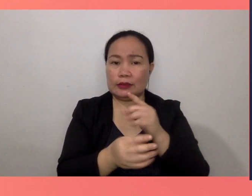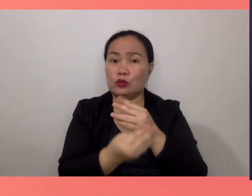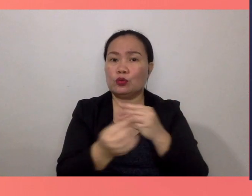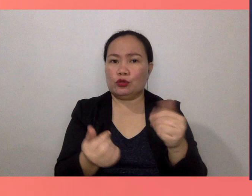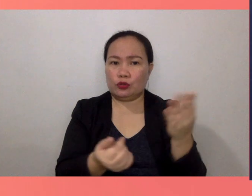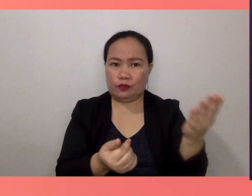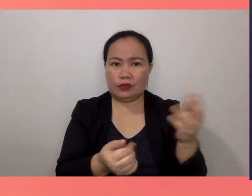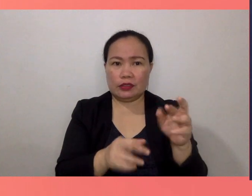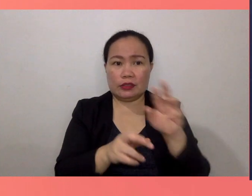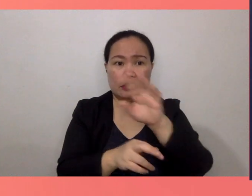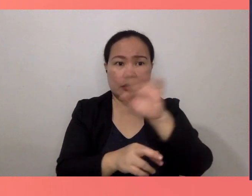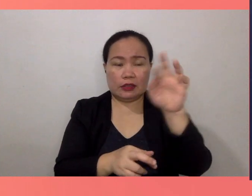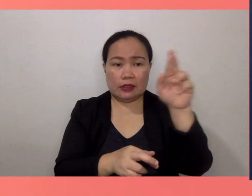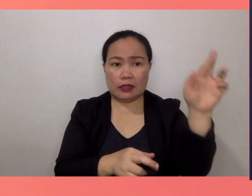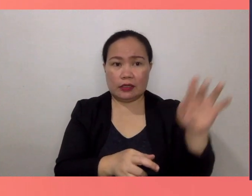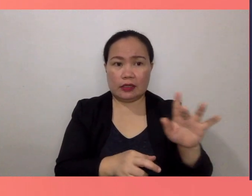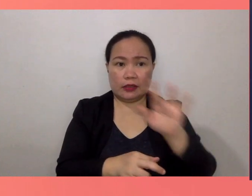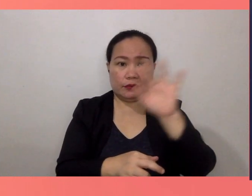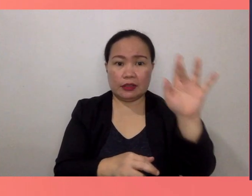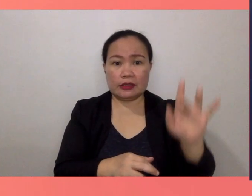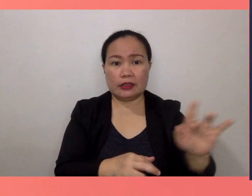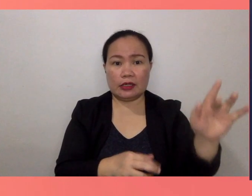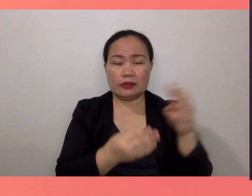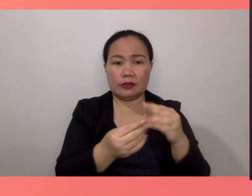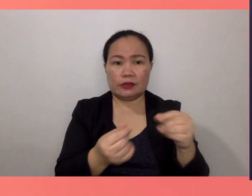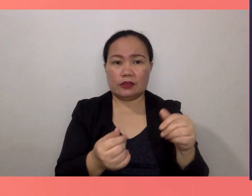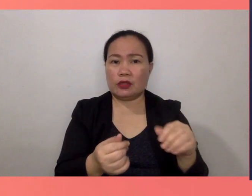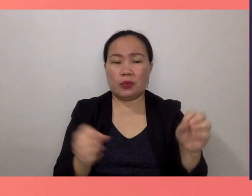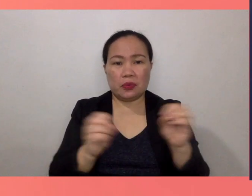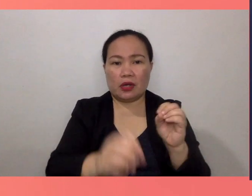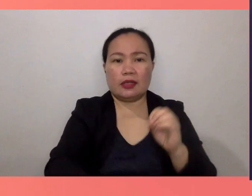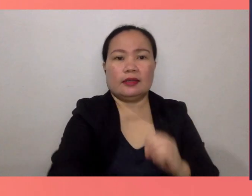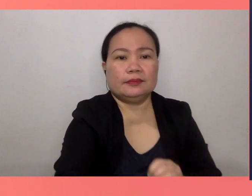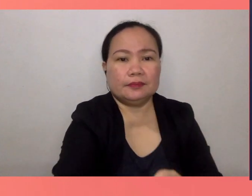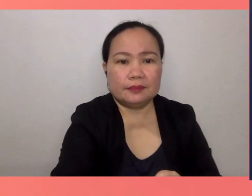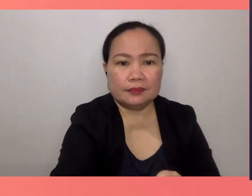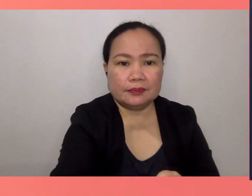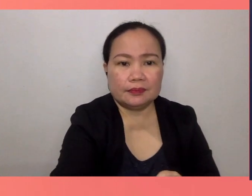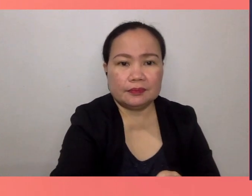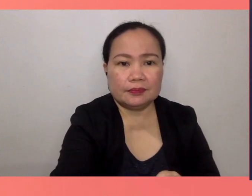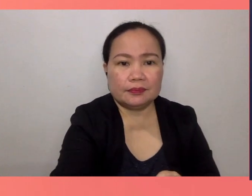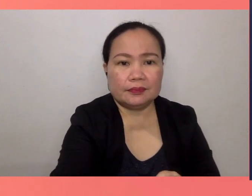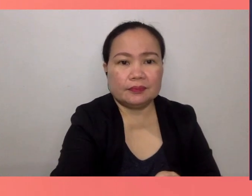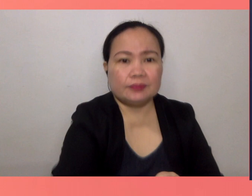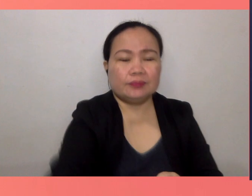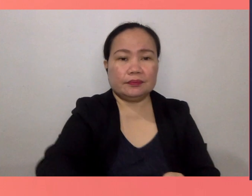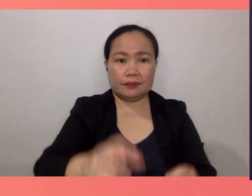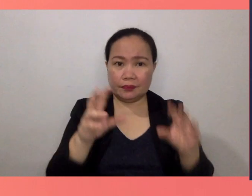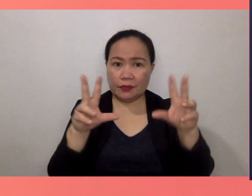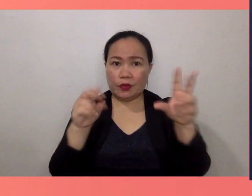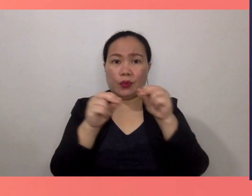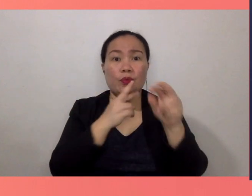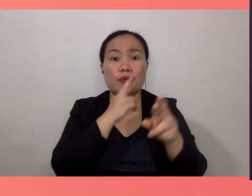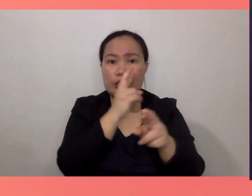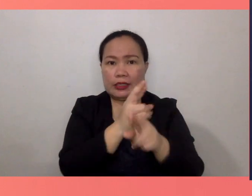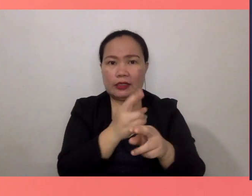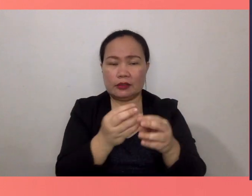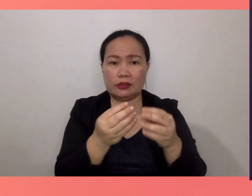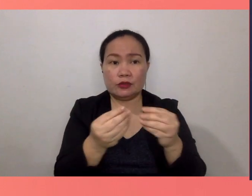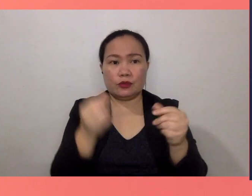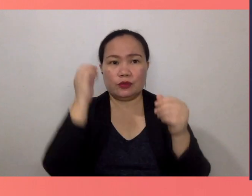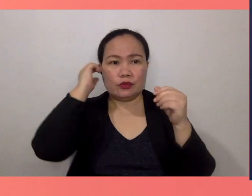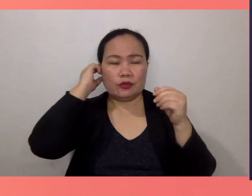equation. At saka, wala talaga. There is no real solution sa given na to.